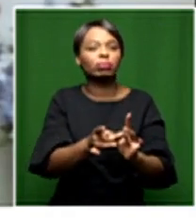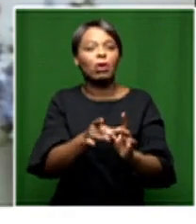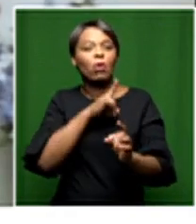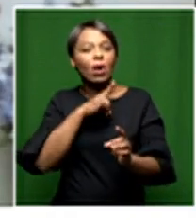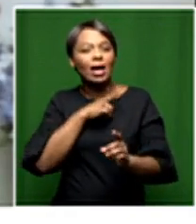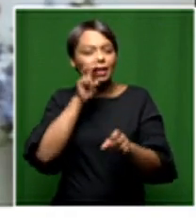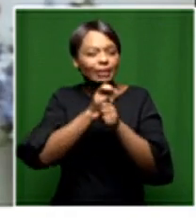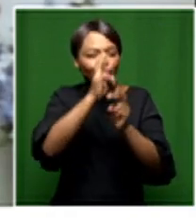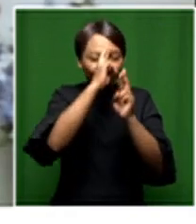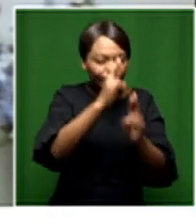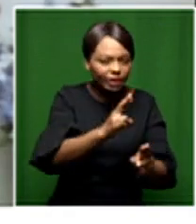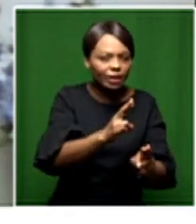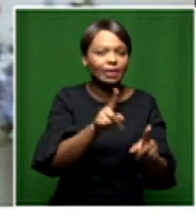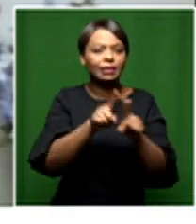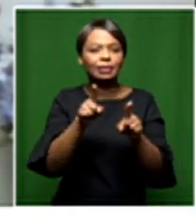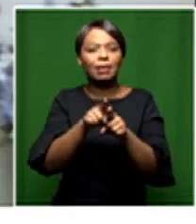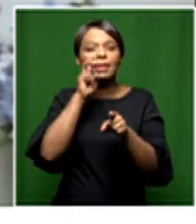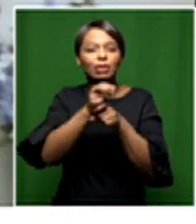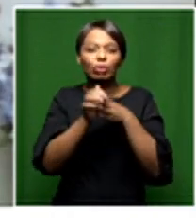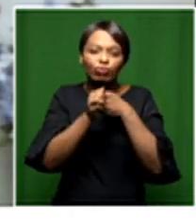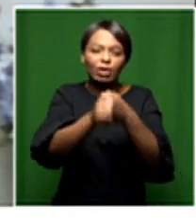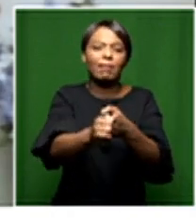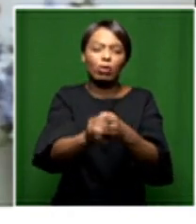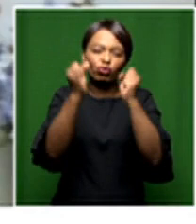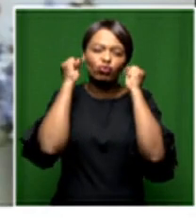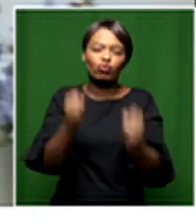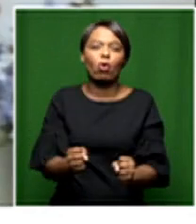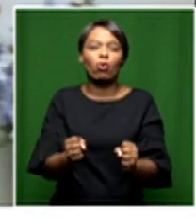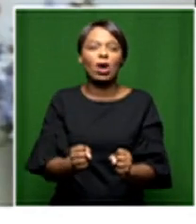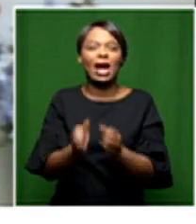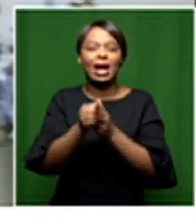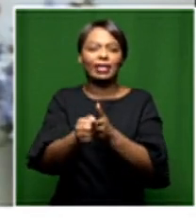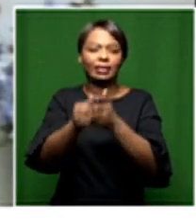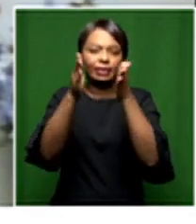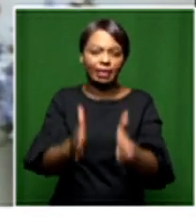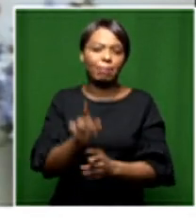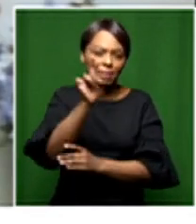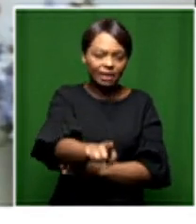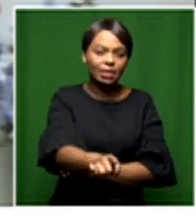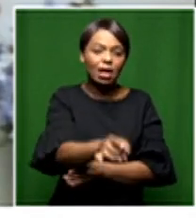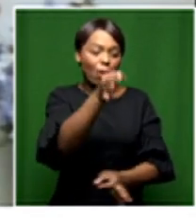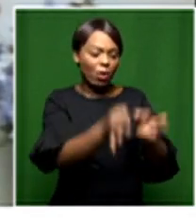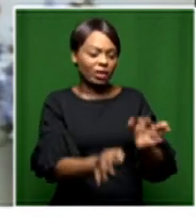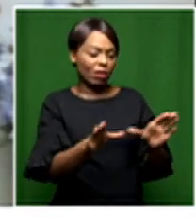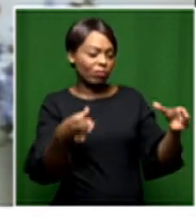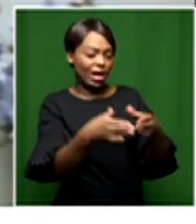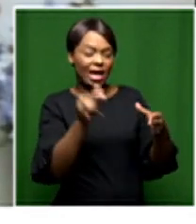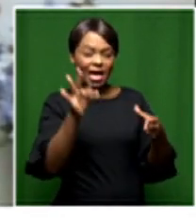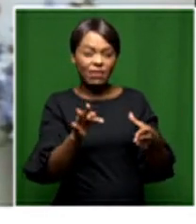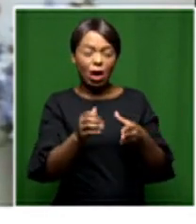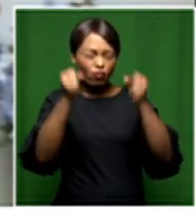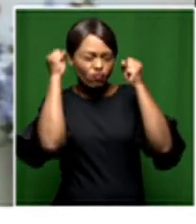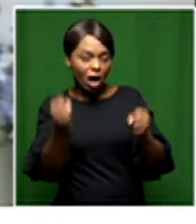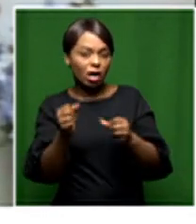integrity, and to be governed by a strong core of leadership. A political party that does not have that